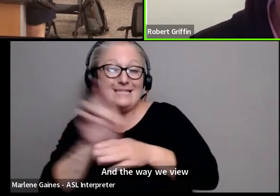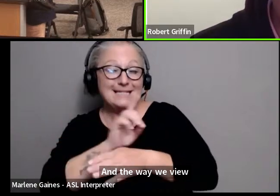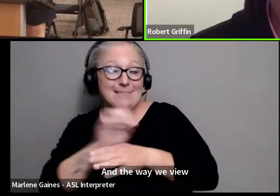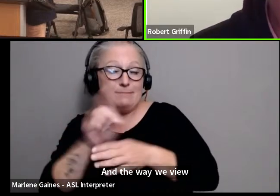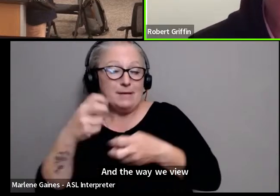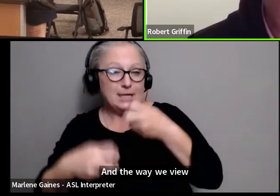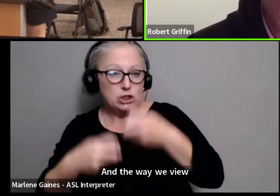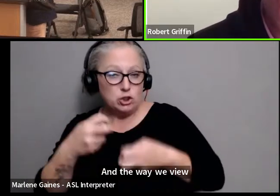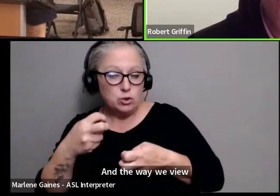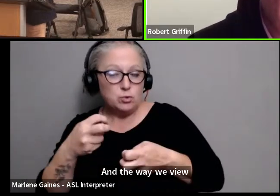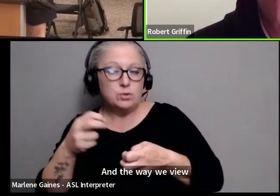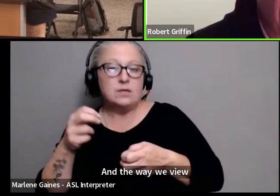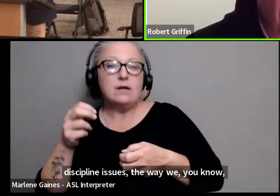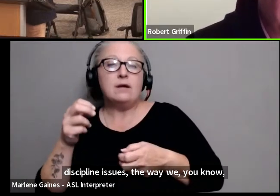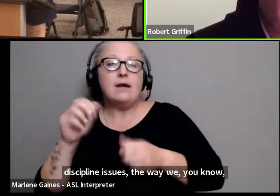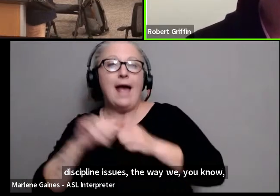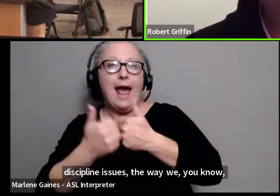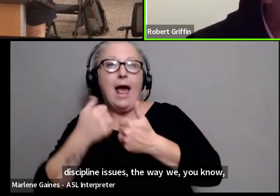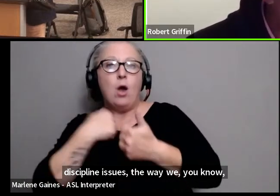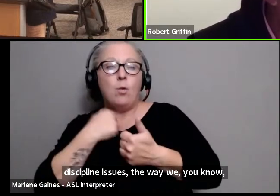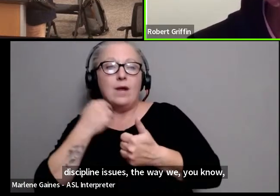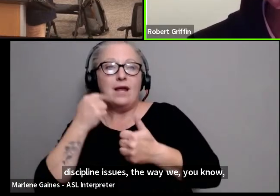we view